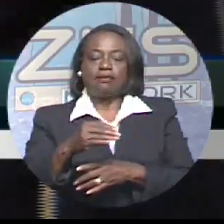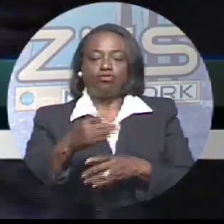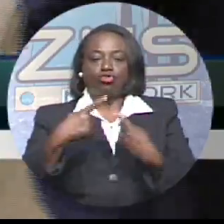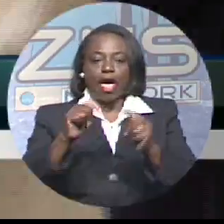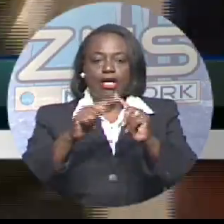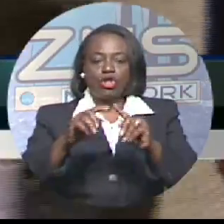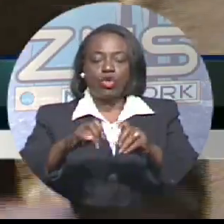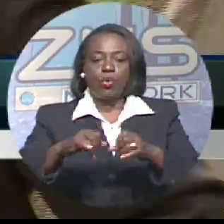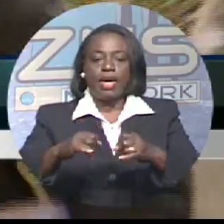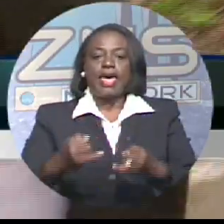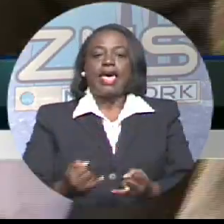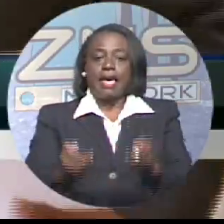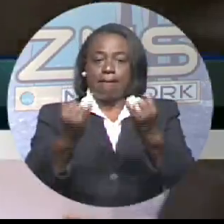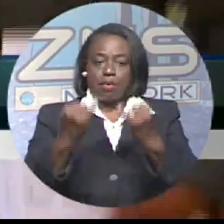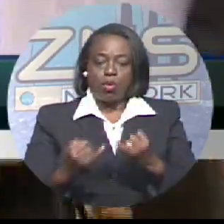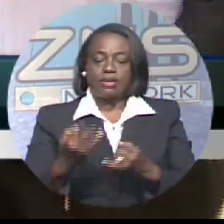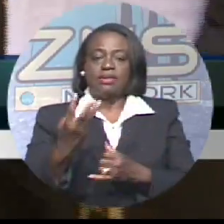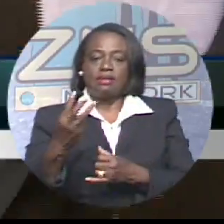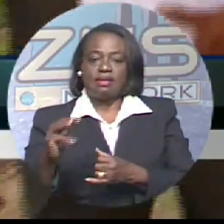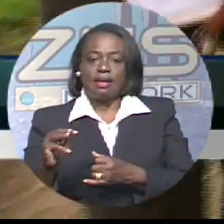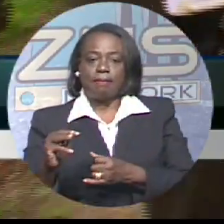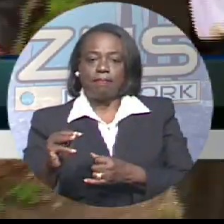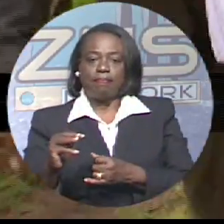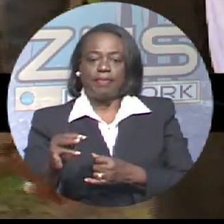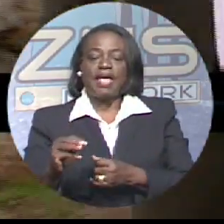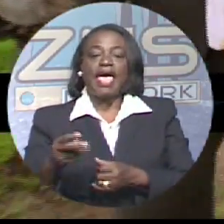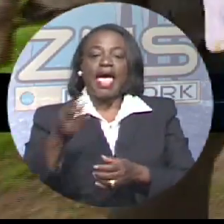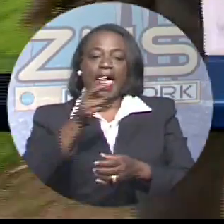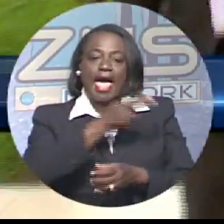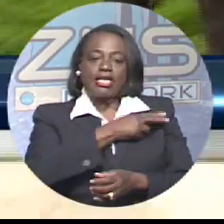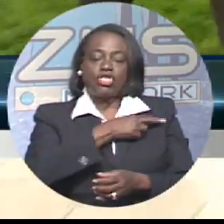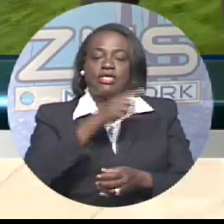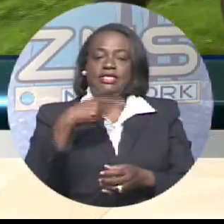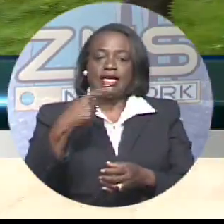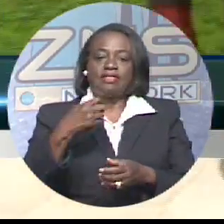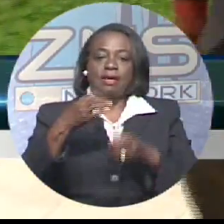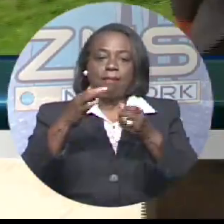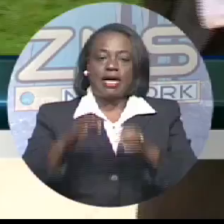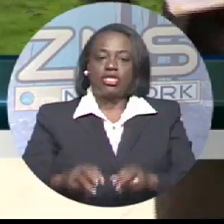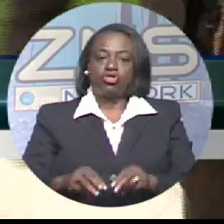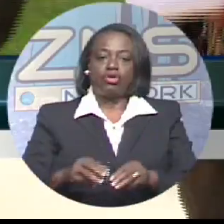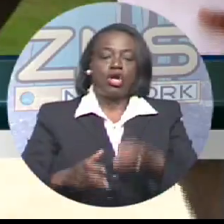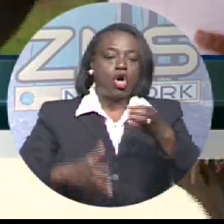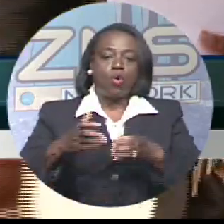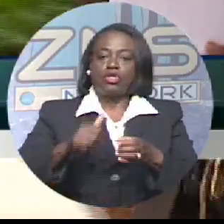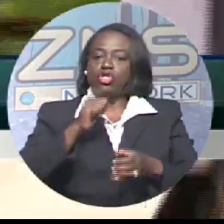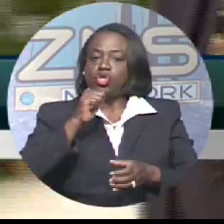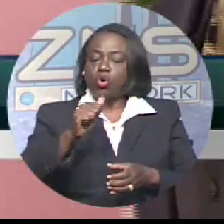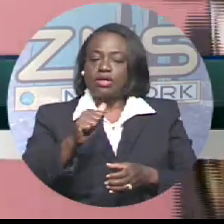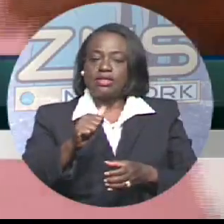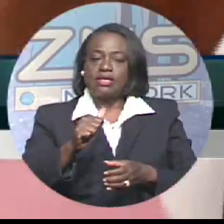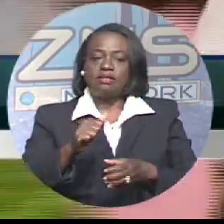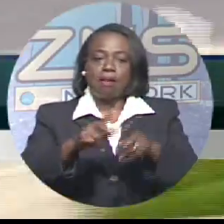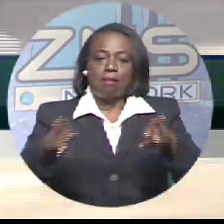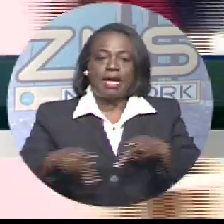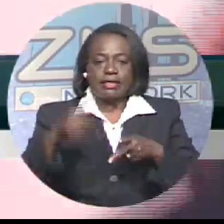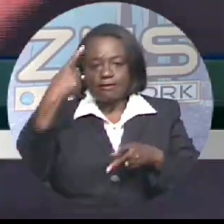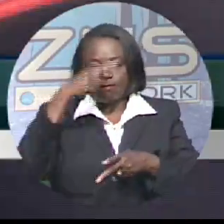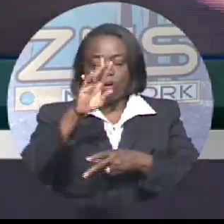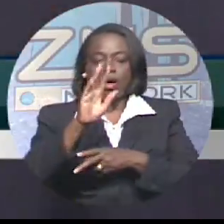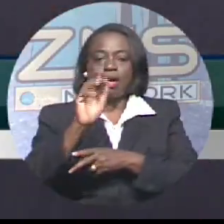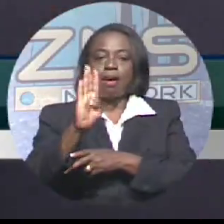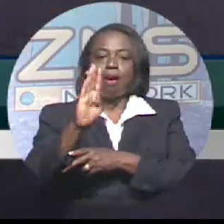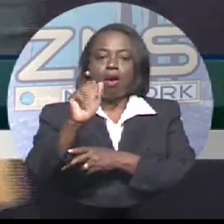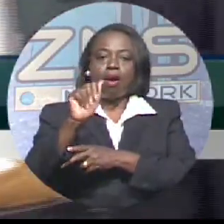import. Prosecutor Anishka Hanchel sought to argue that the magistrate court was not the venue for a bail argument for the accused, as the